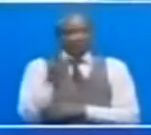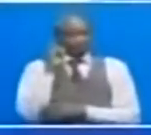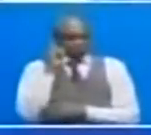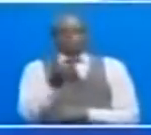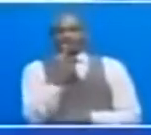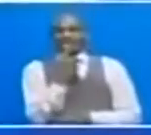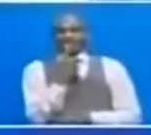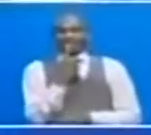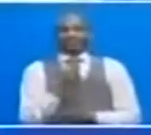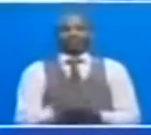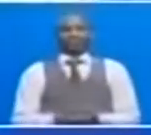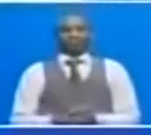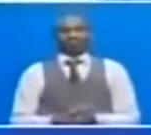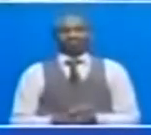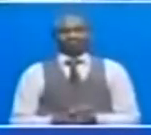telemedicine.